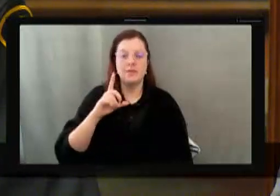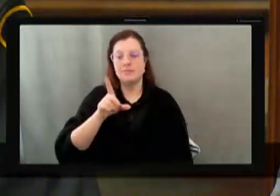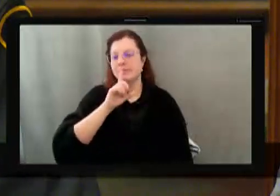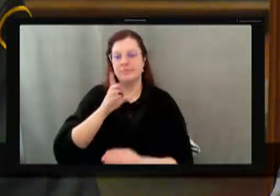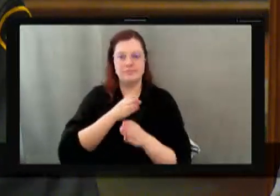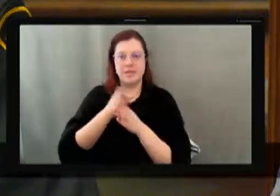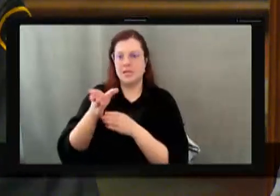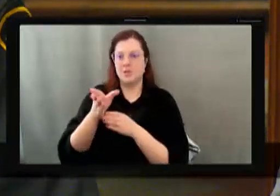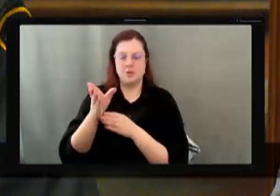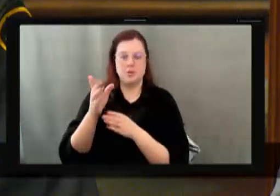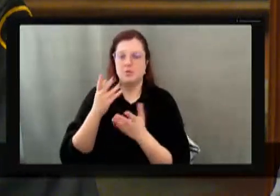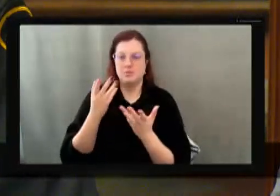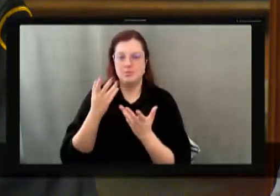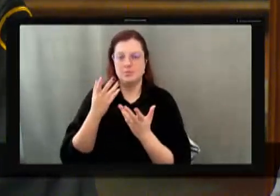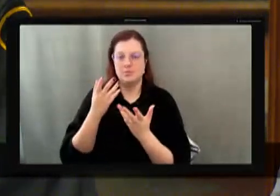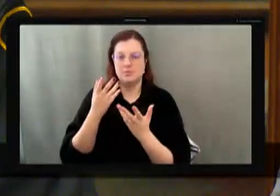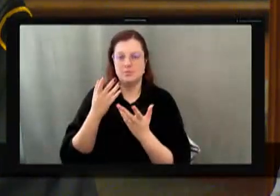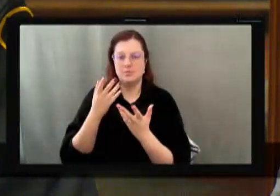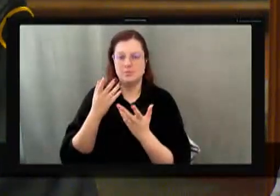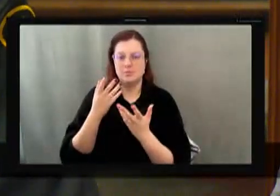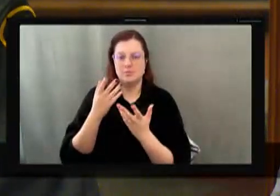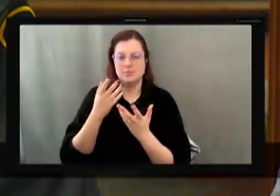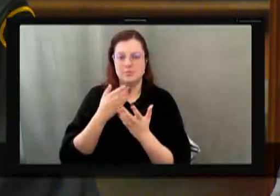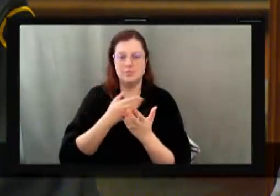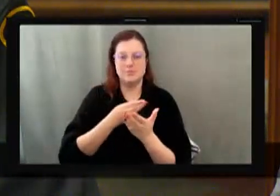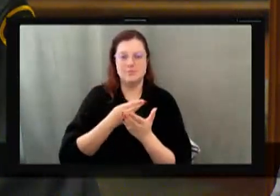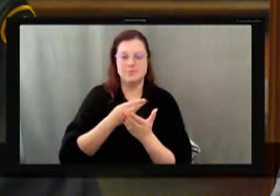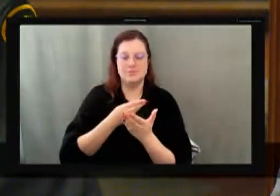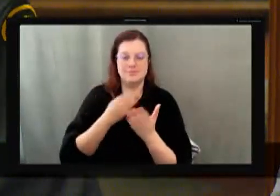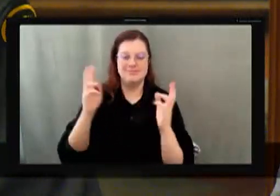it's a buyer's market, essentially.